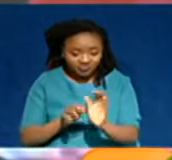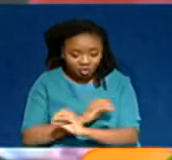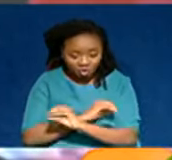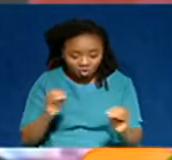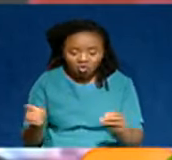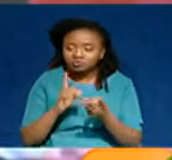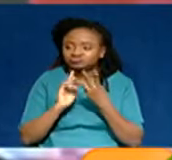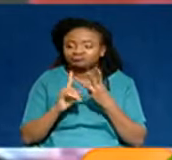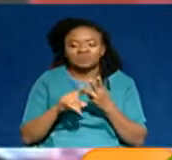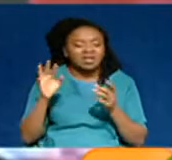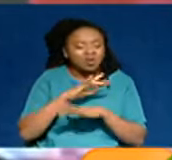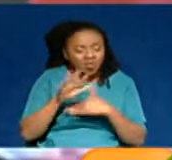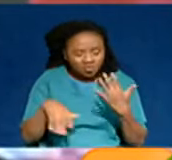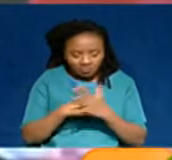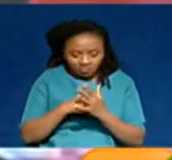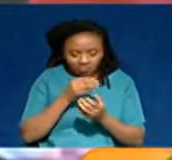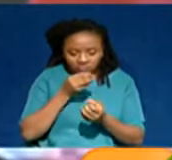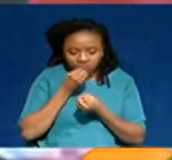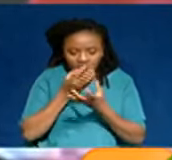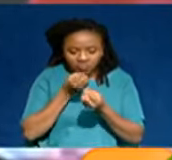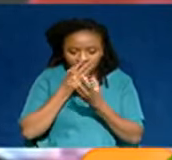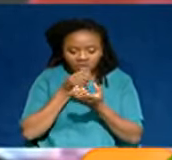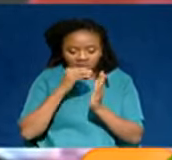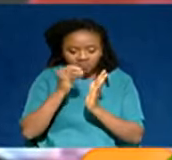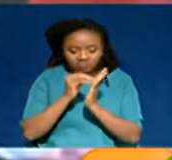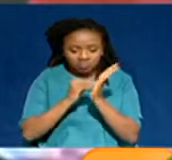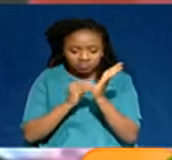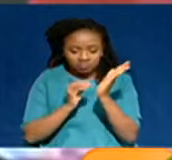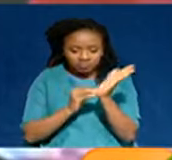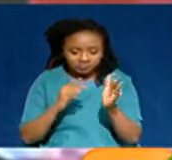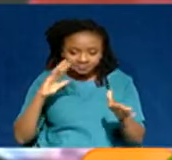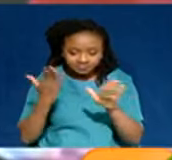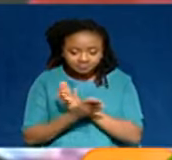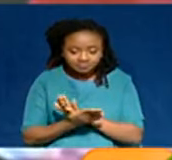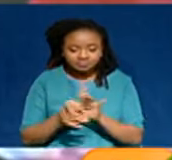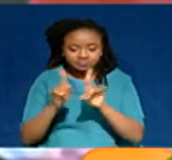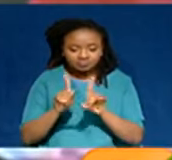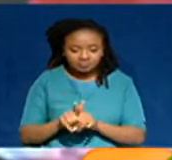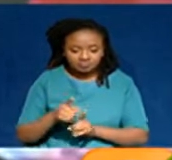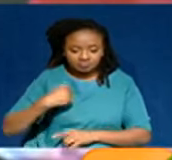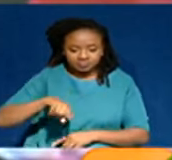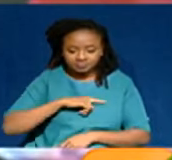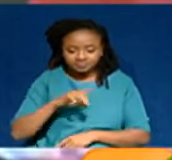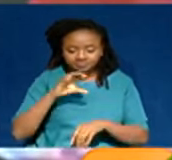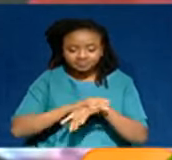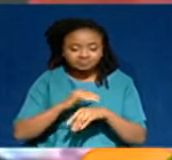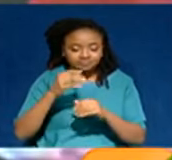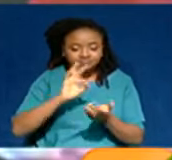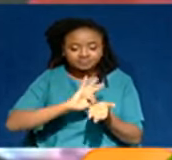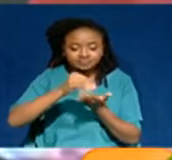pedestrian crossing, and so forth. All these offences will be fined instantly. Already we have a funding from the Korean government